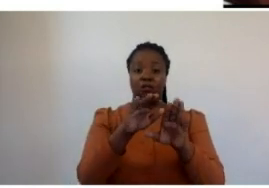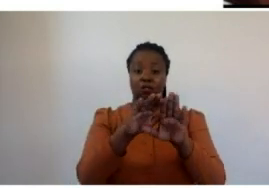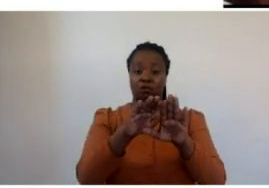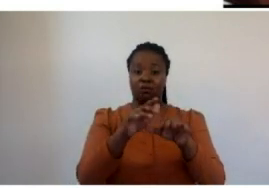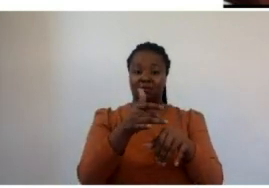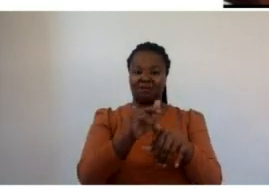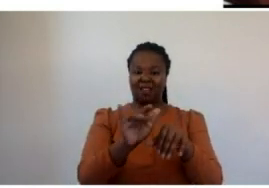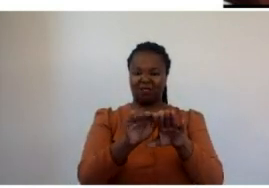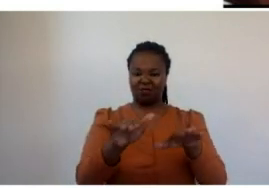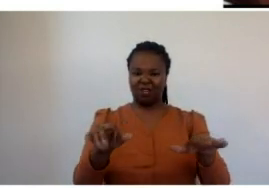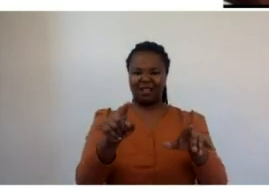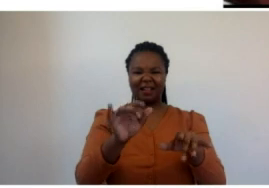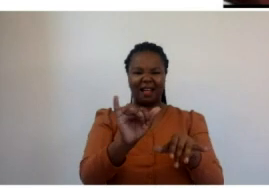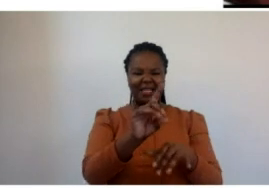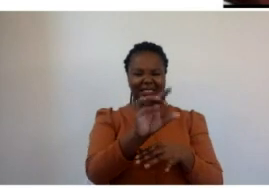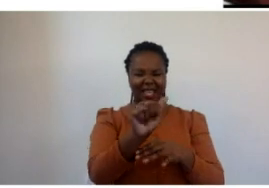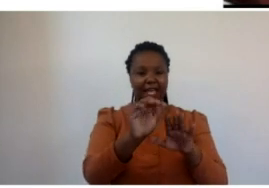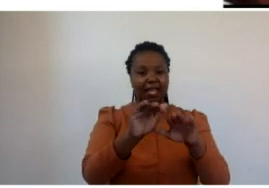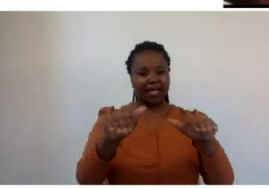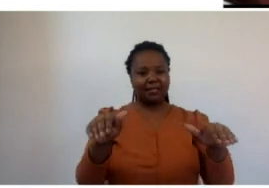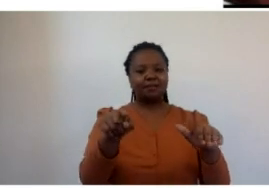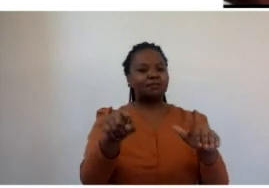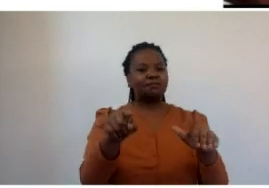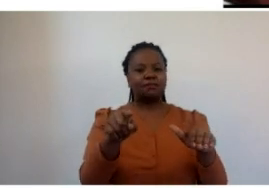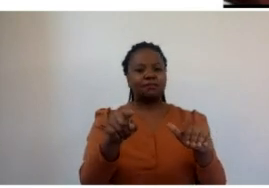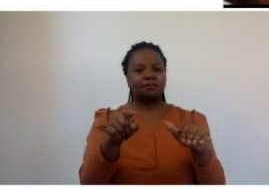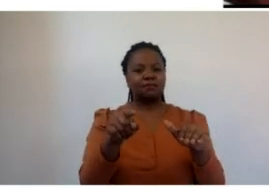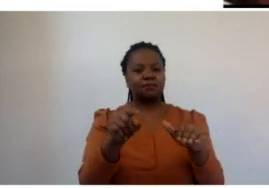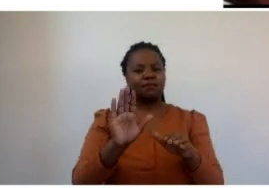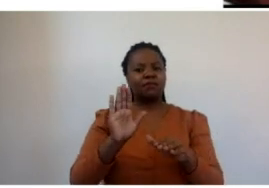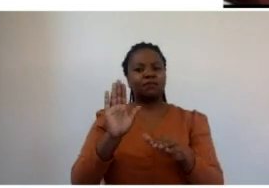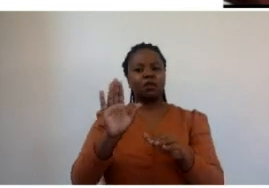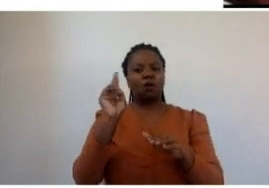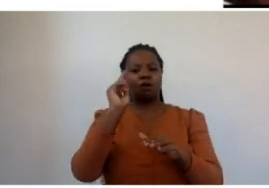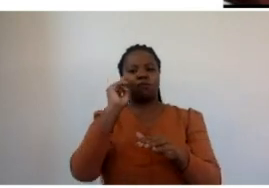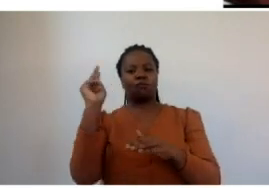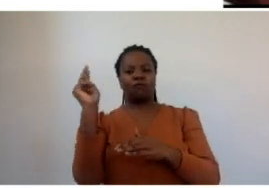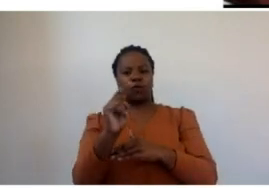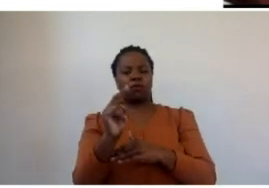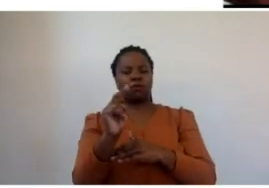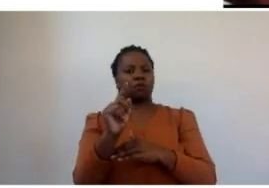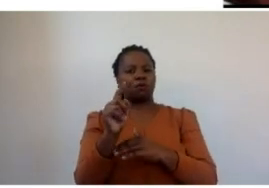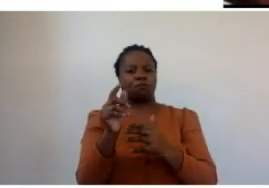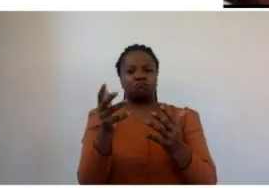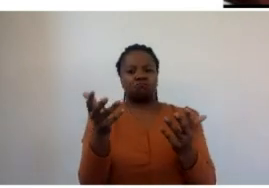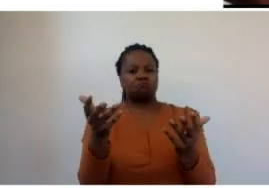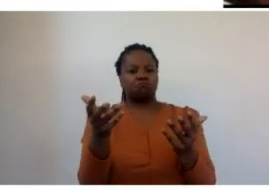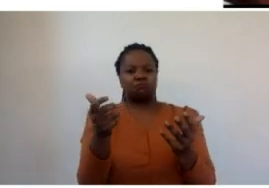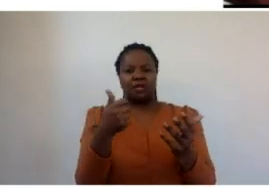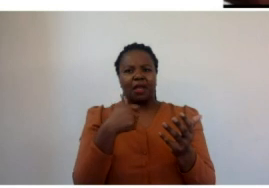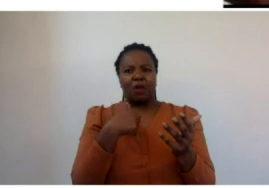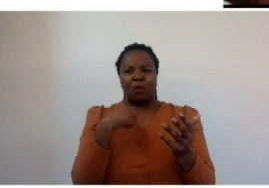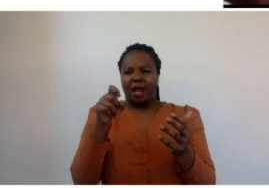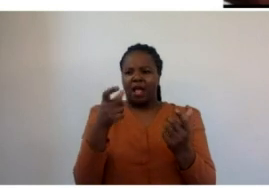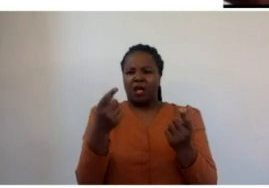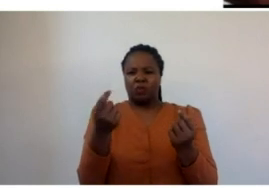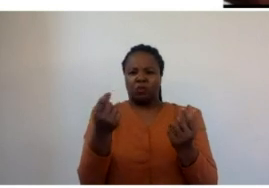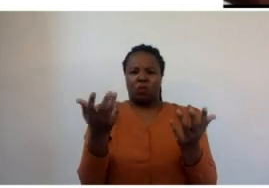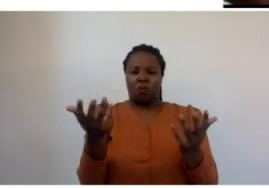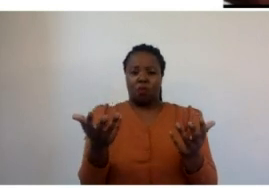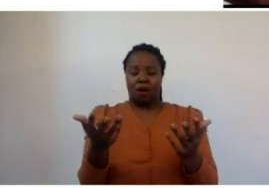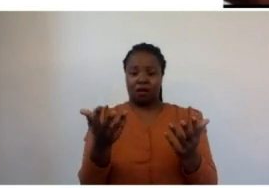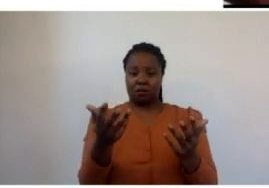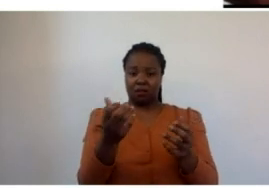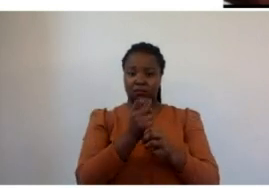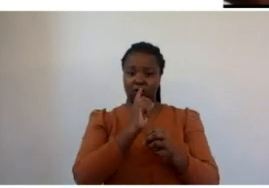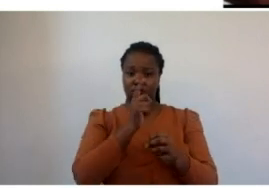with disabilities. So, in your opinion, what do we need to do to hold government and international actors accountable for